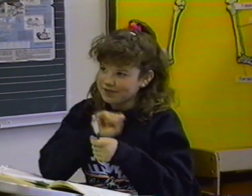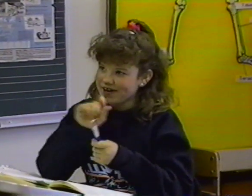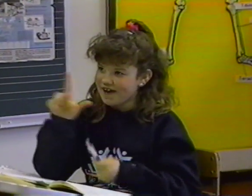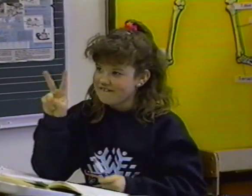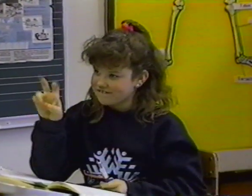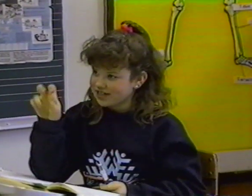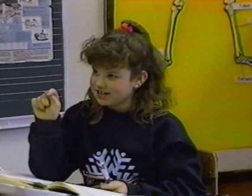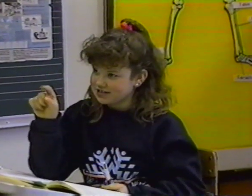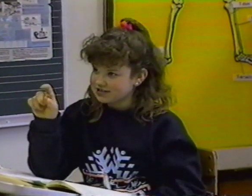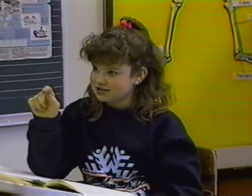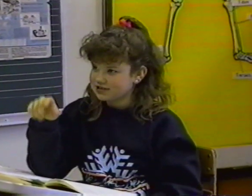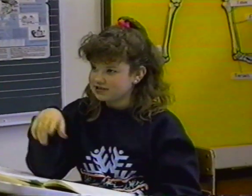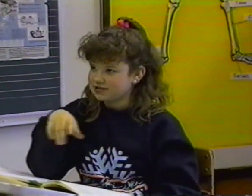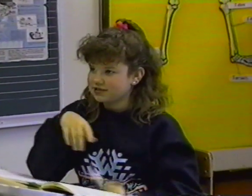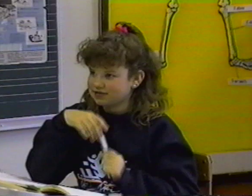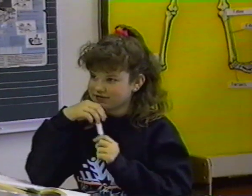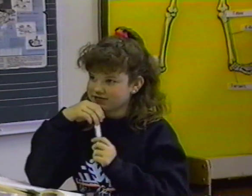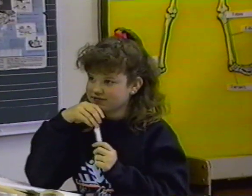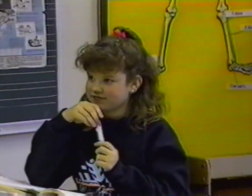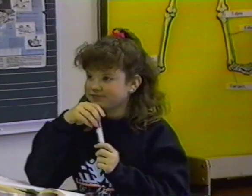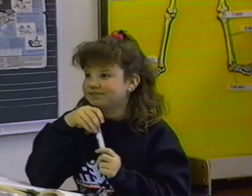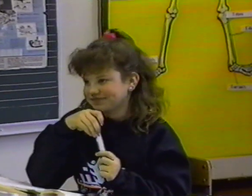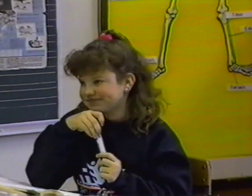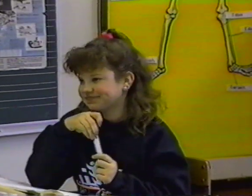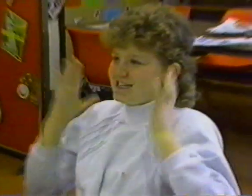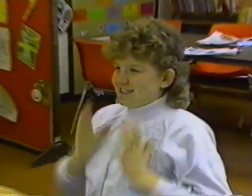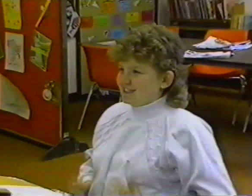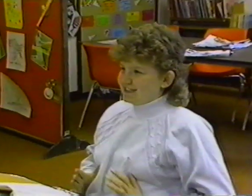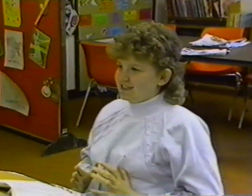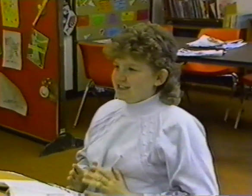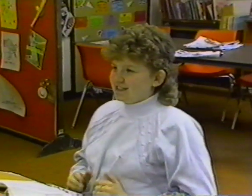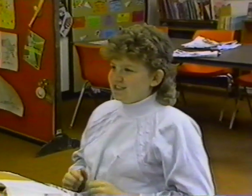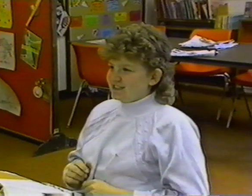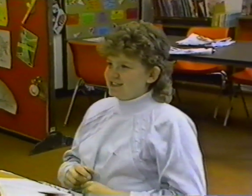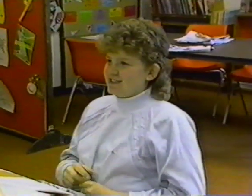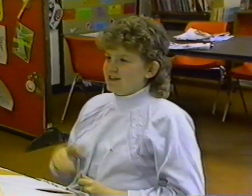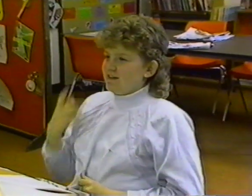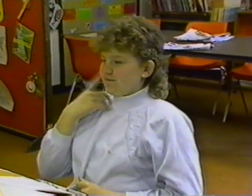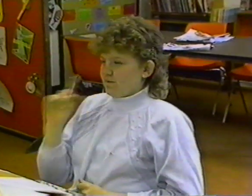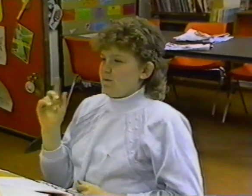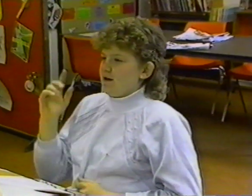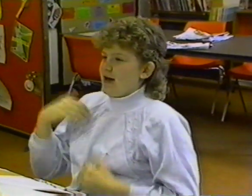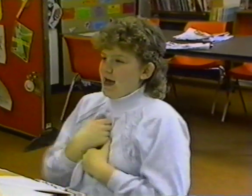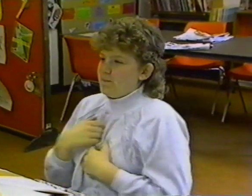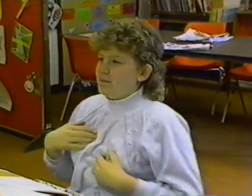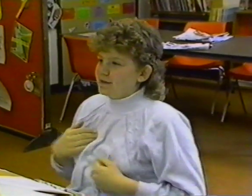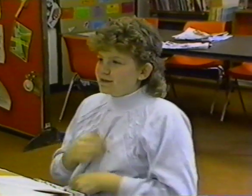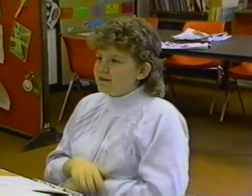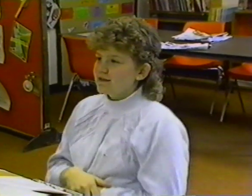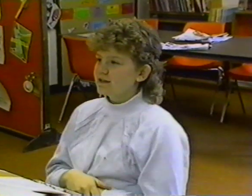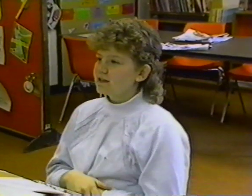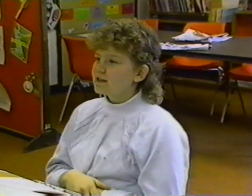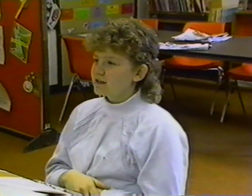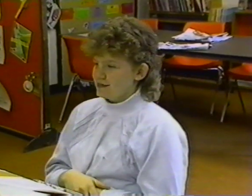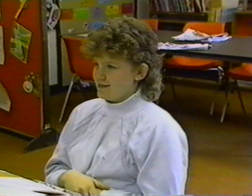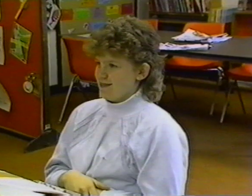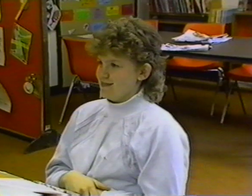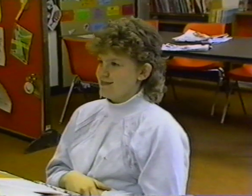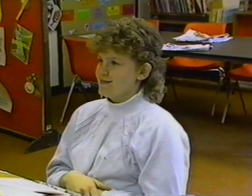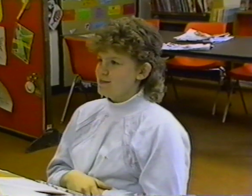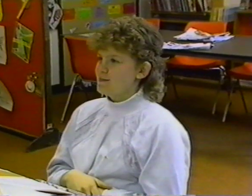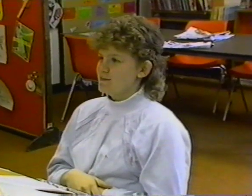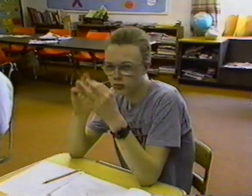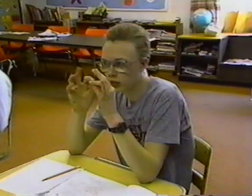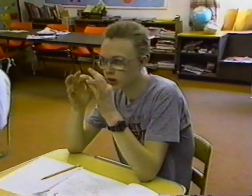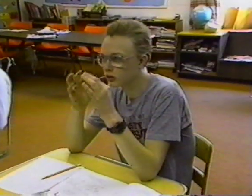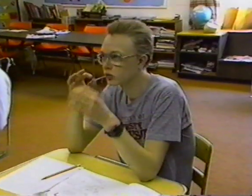like to work as a vet with animals. I want to be a scientist, or maybe something connected